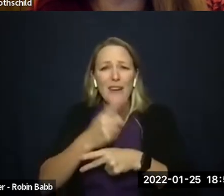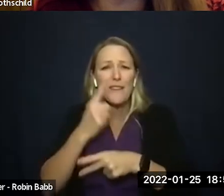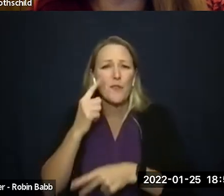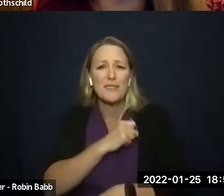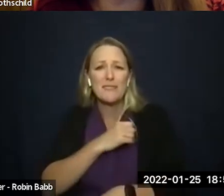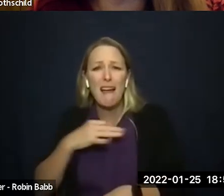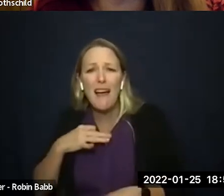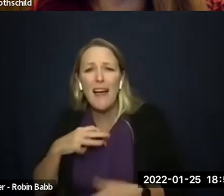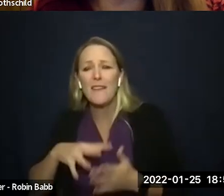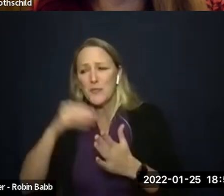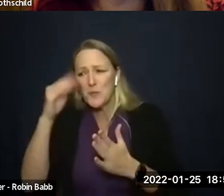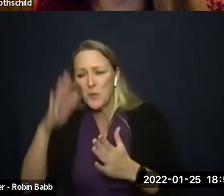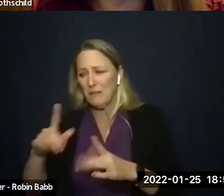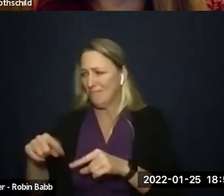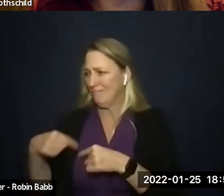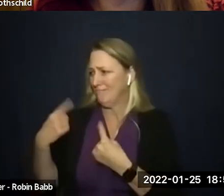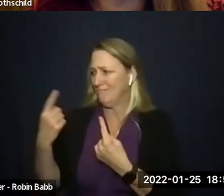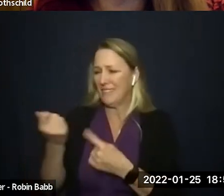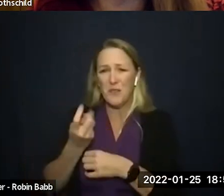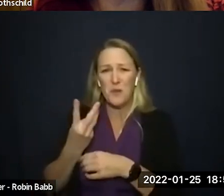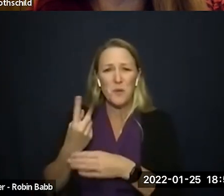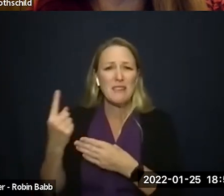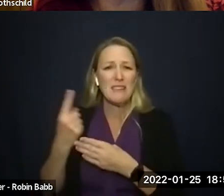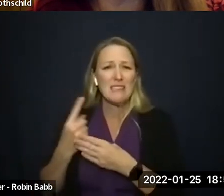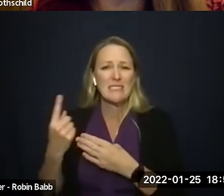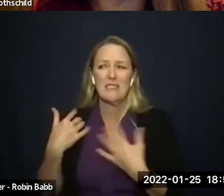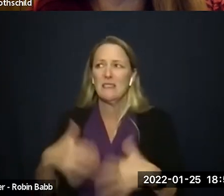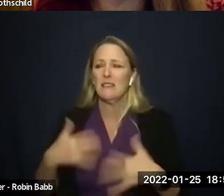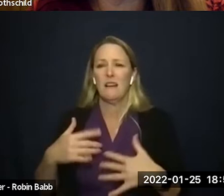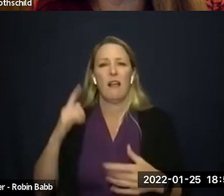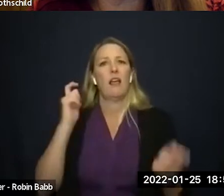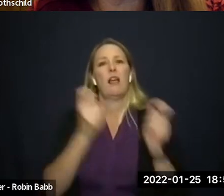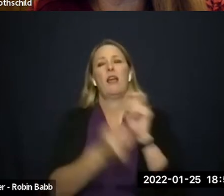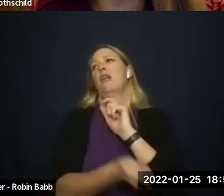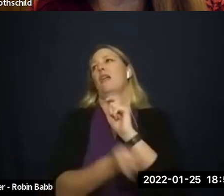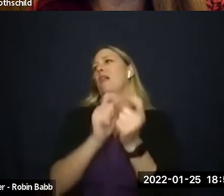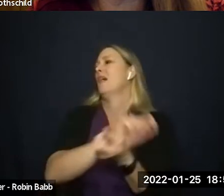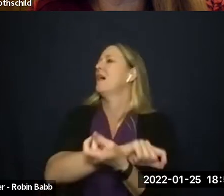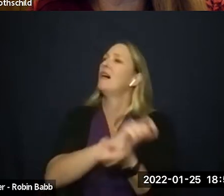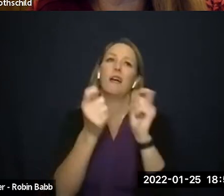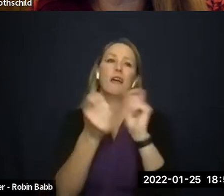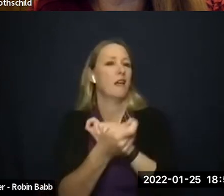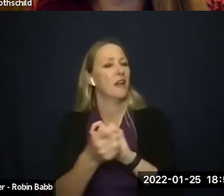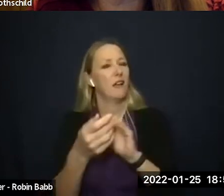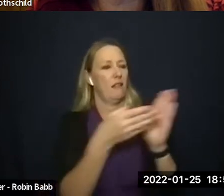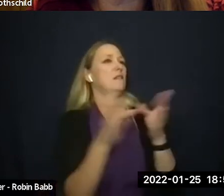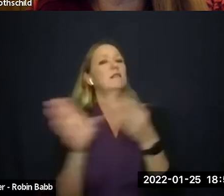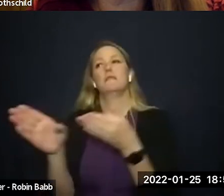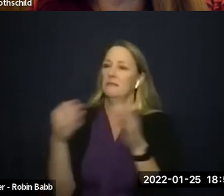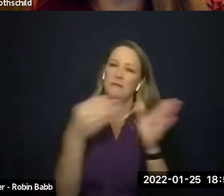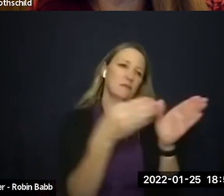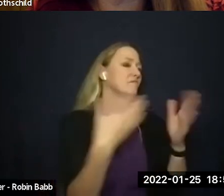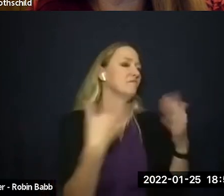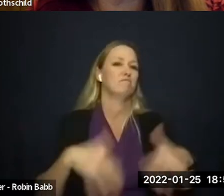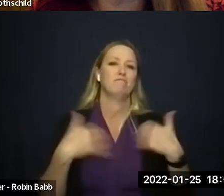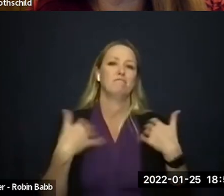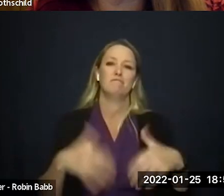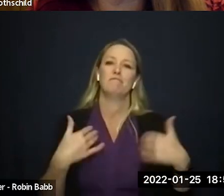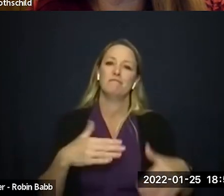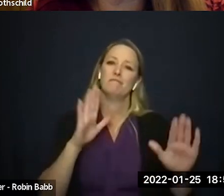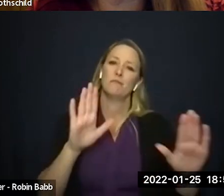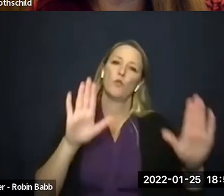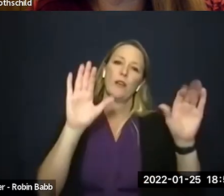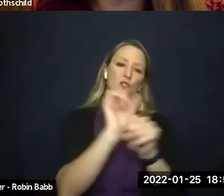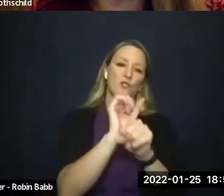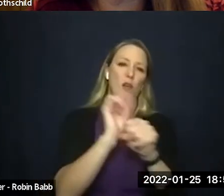past few weeks especially with all the changes and the ways that you've had to pivot i salute the front line health workers